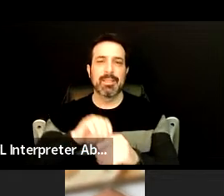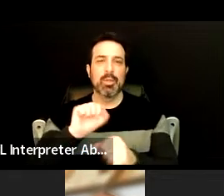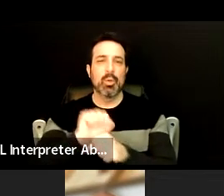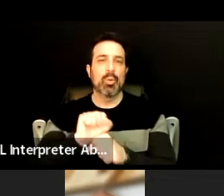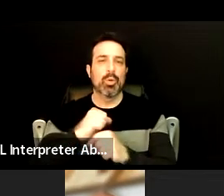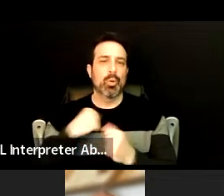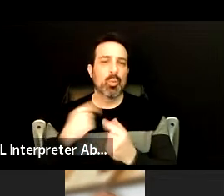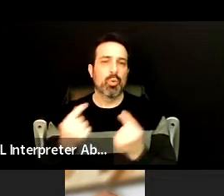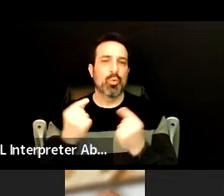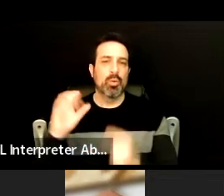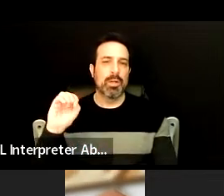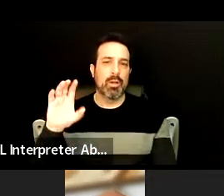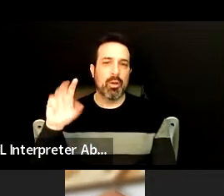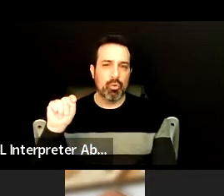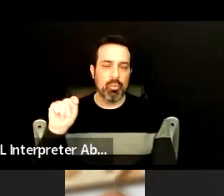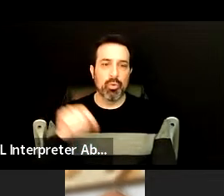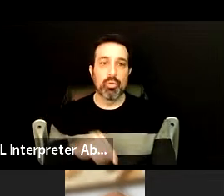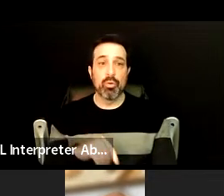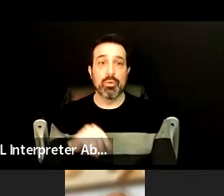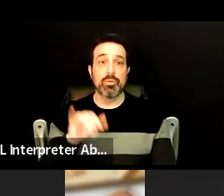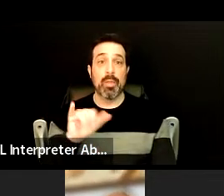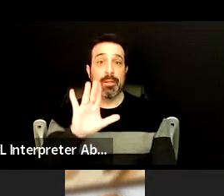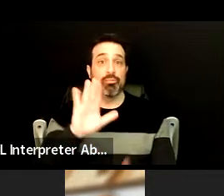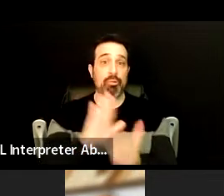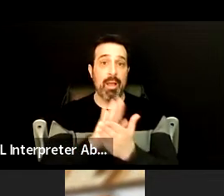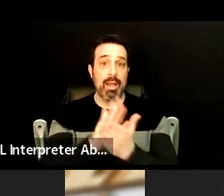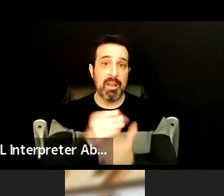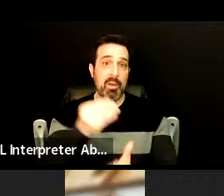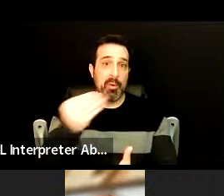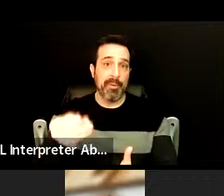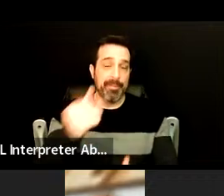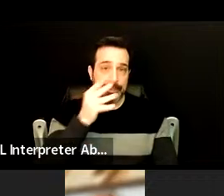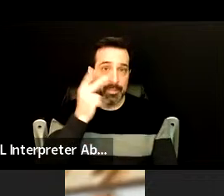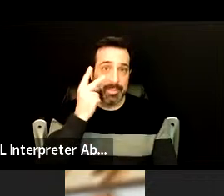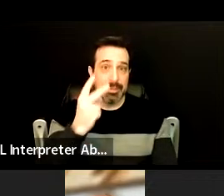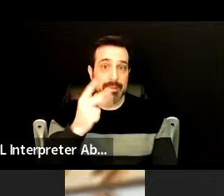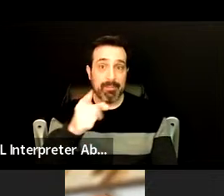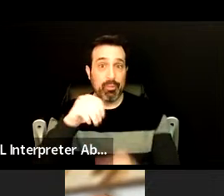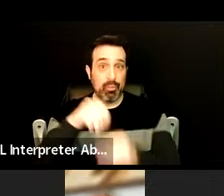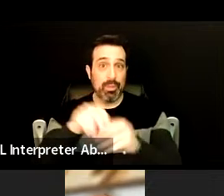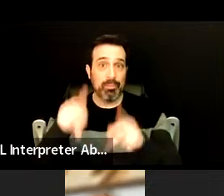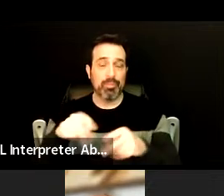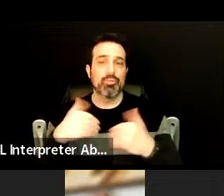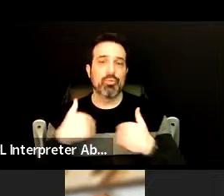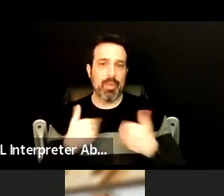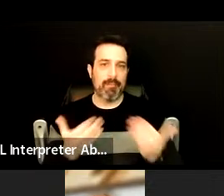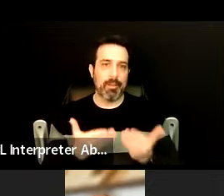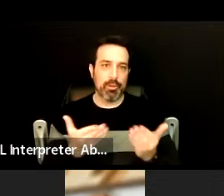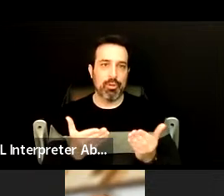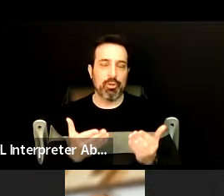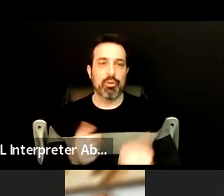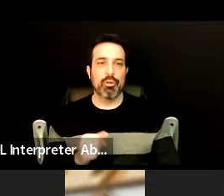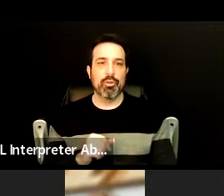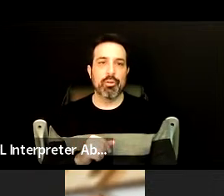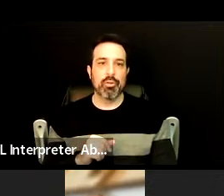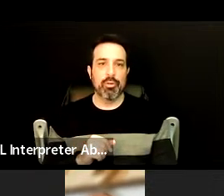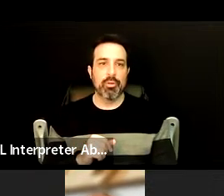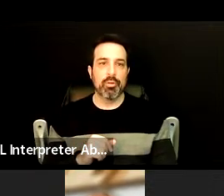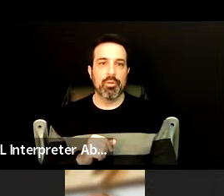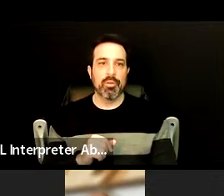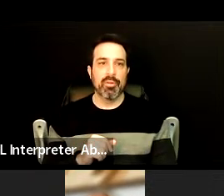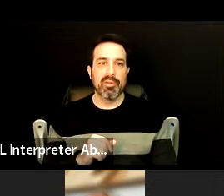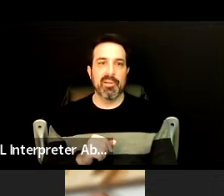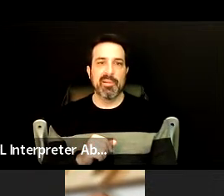doing in October. So this is your handout that you'll see. If you're in person, you've got it here. Go ahead. Shannon, I